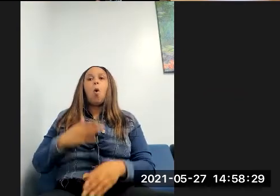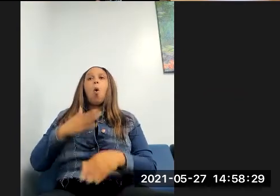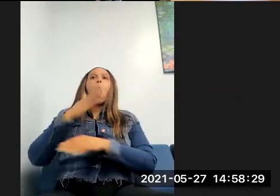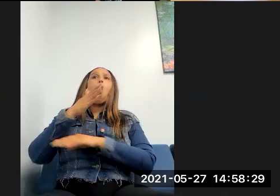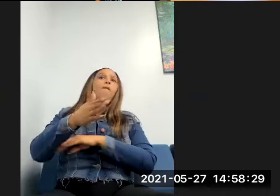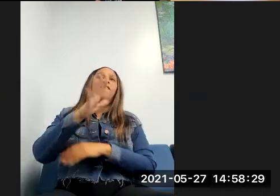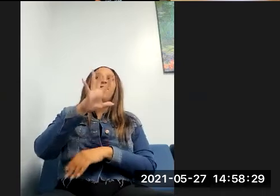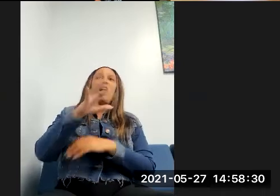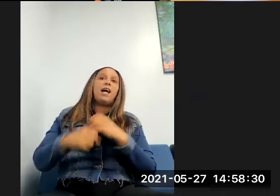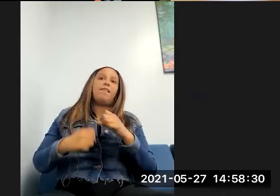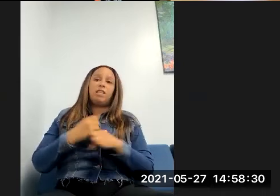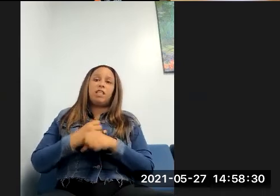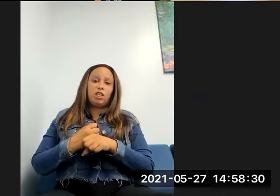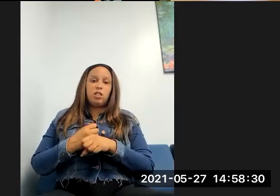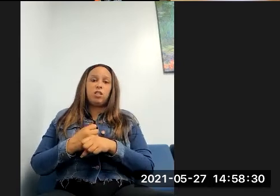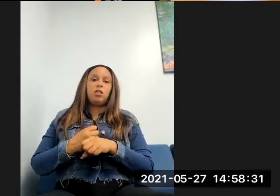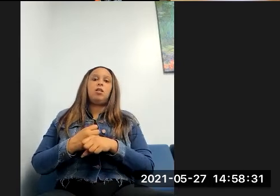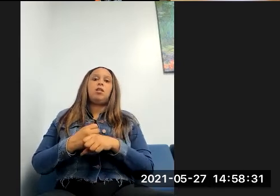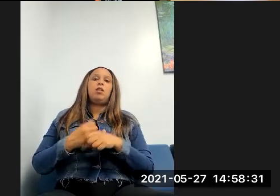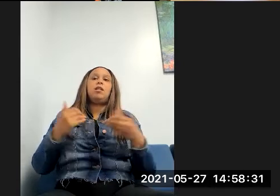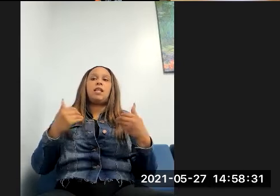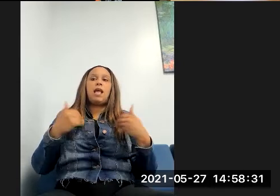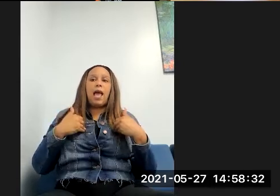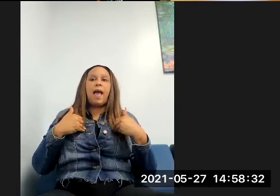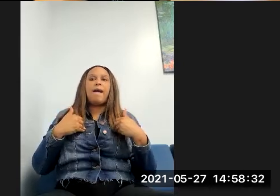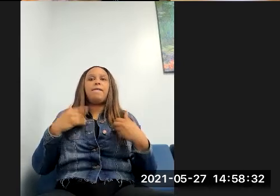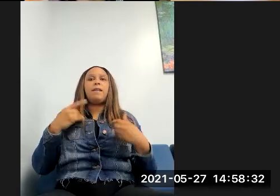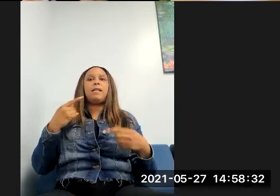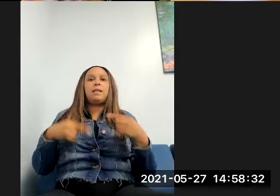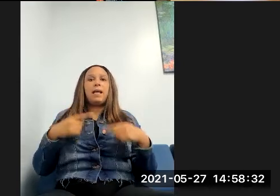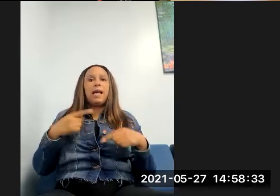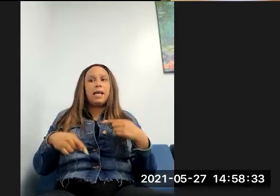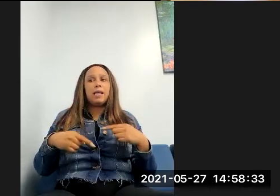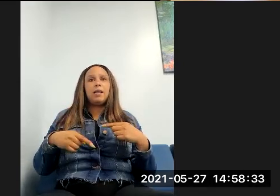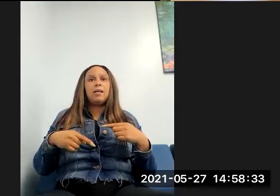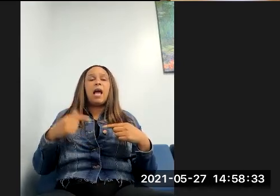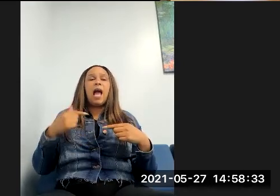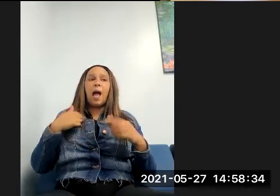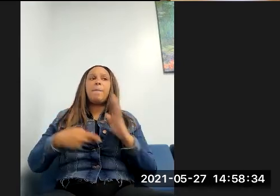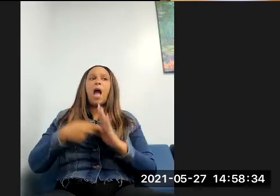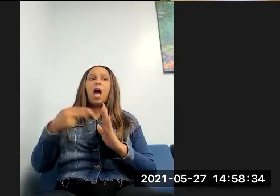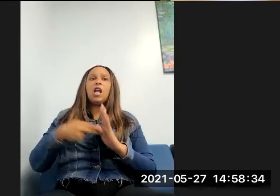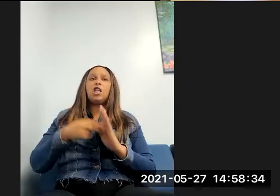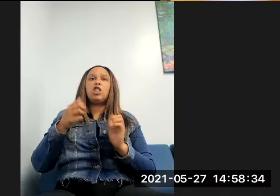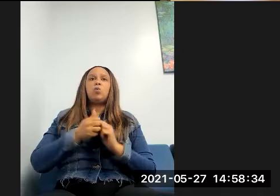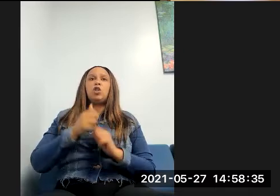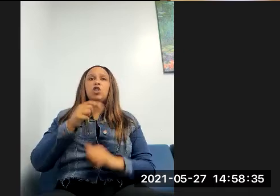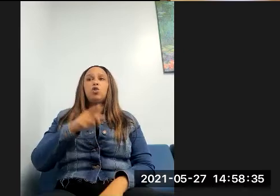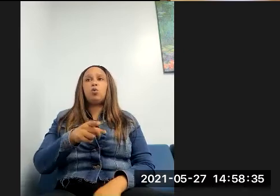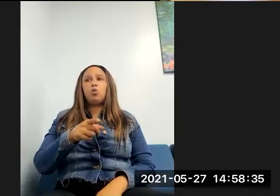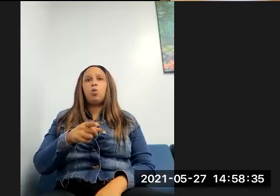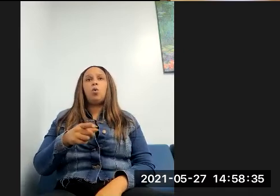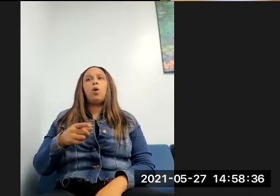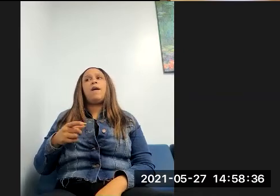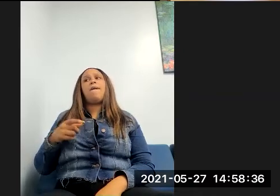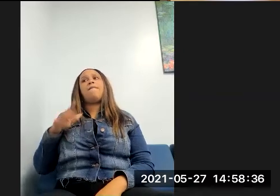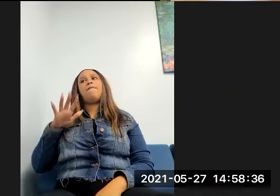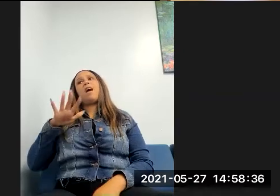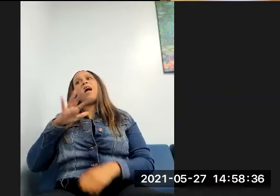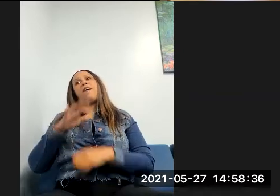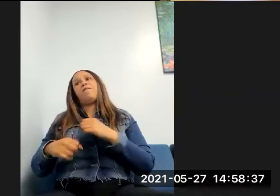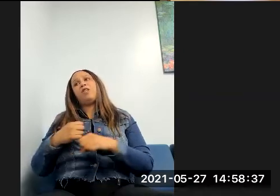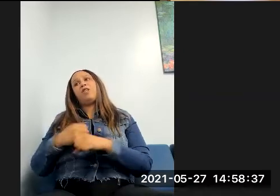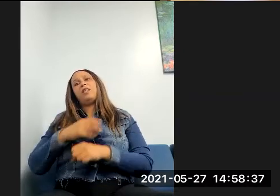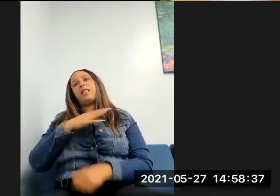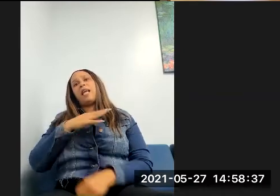years, there's a debate. I have to be honest with you right now, is it 5 years and in